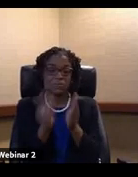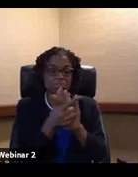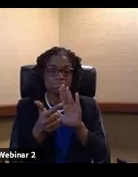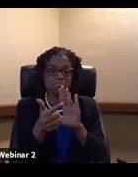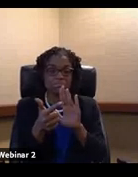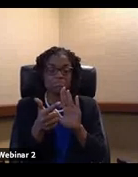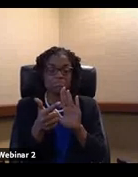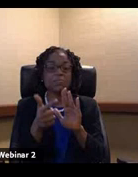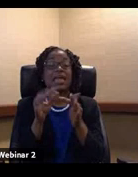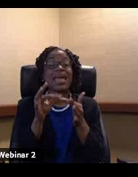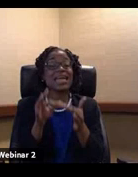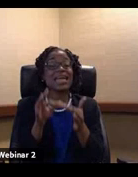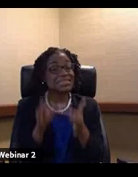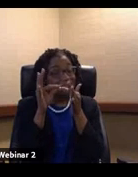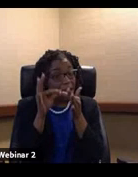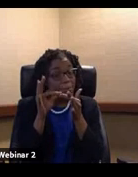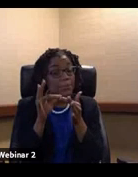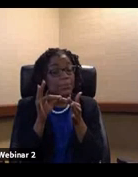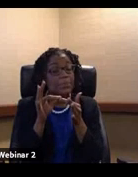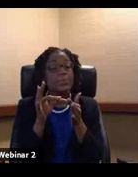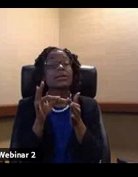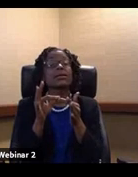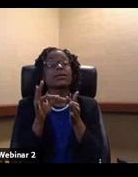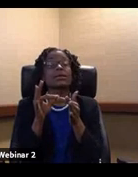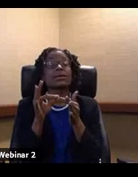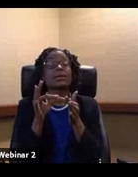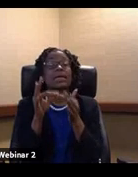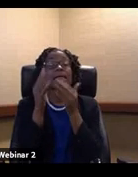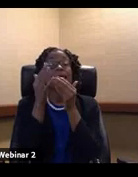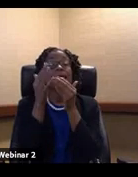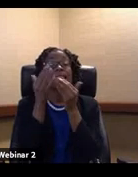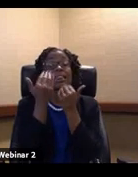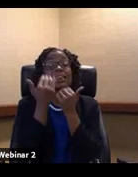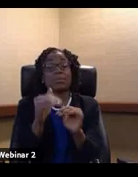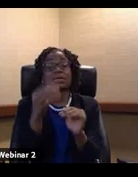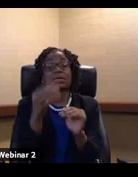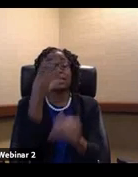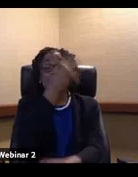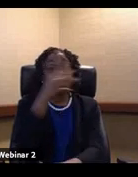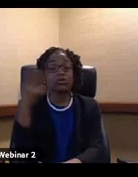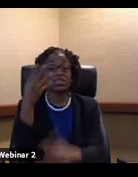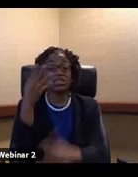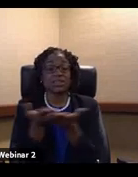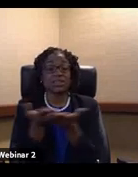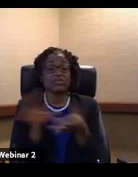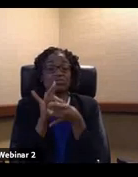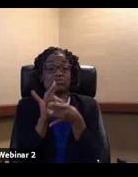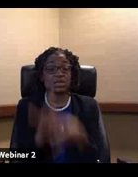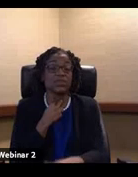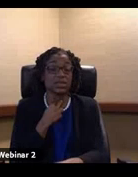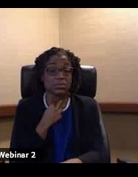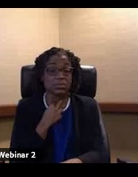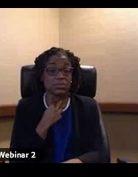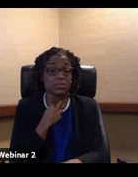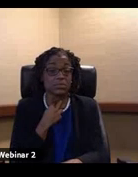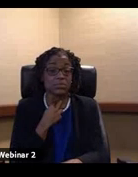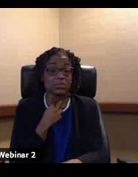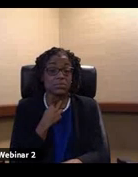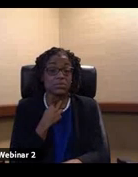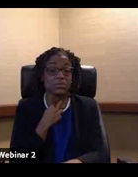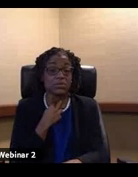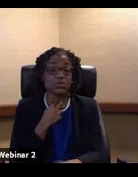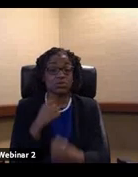limited work around protection orders and limited immigration matters that pertain to the safety of victims. Again, comprehensive legal